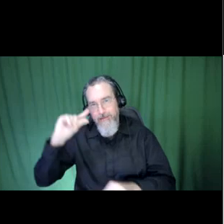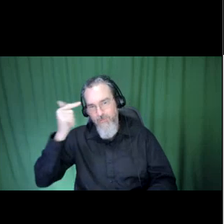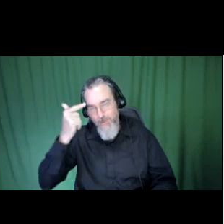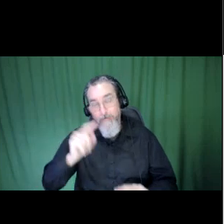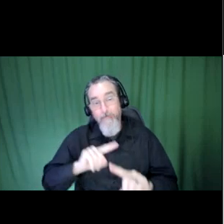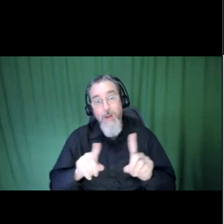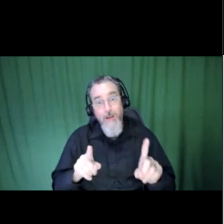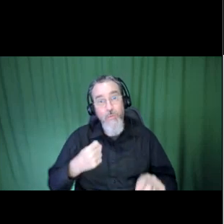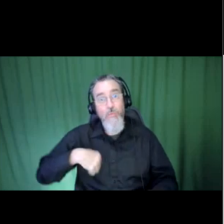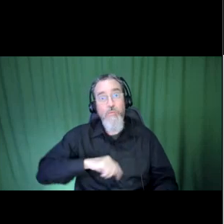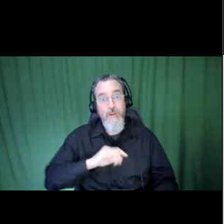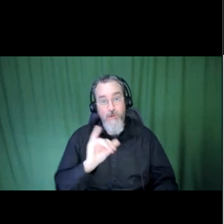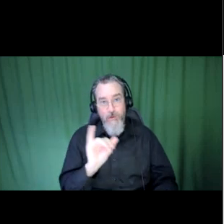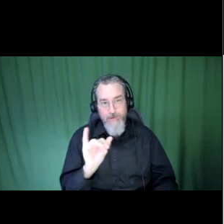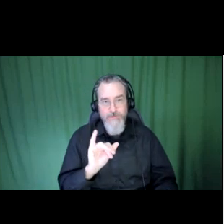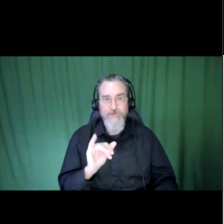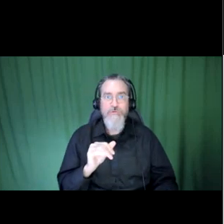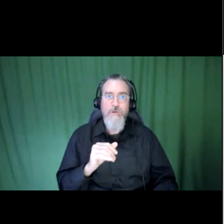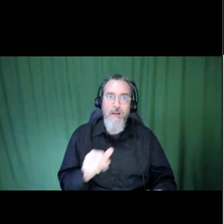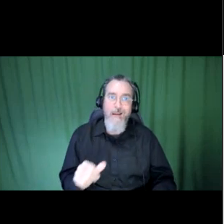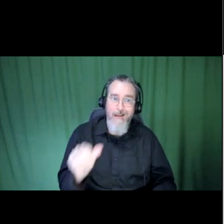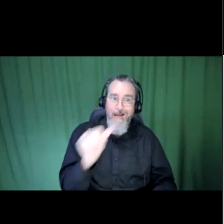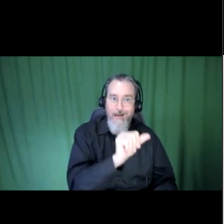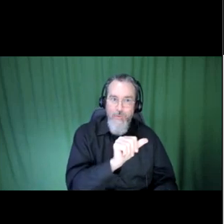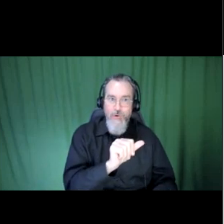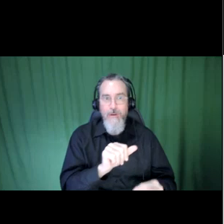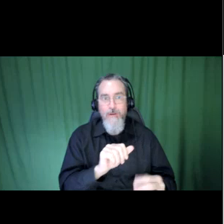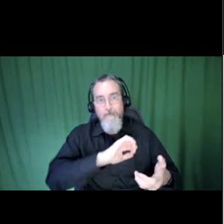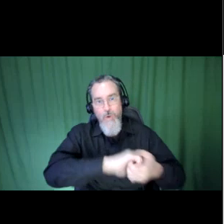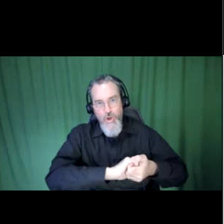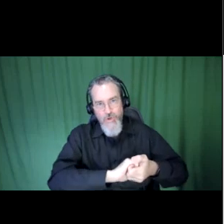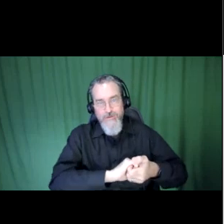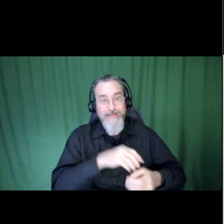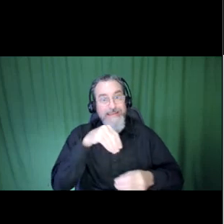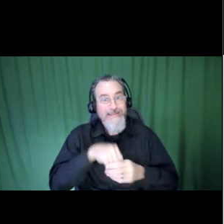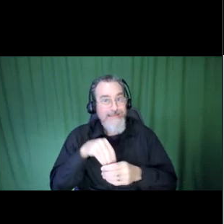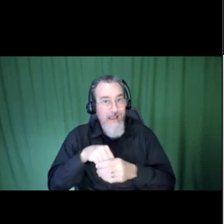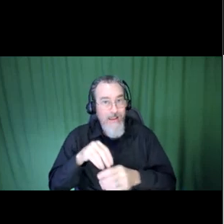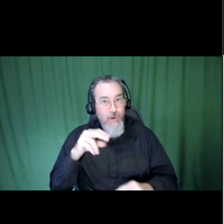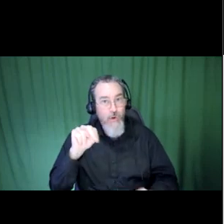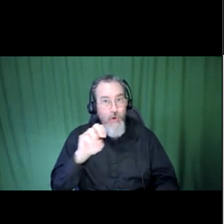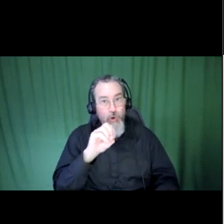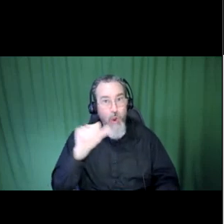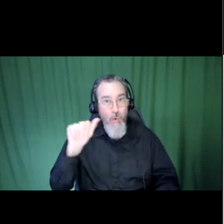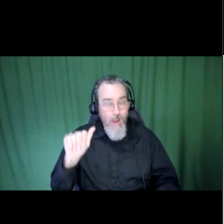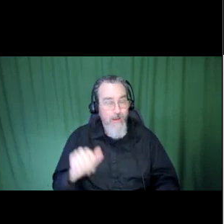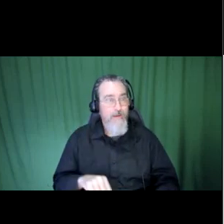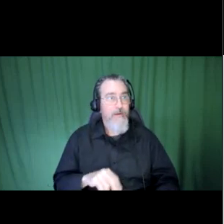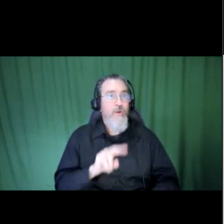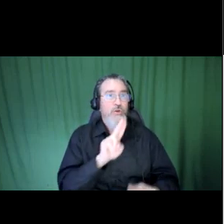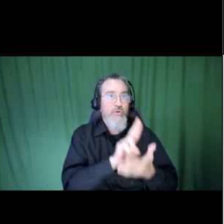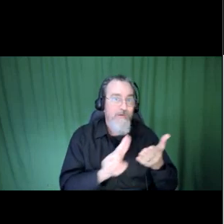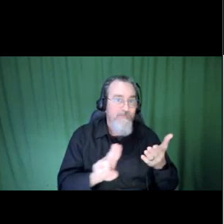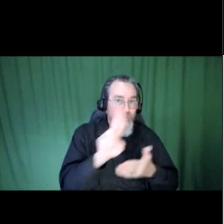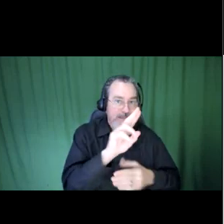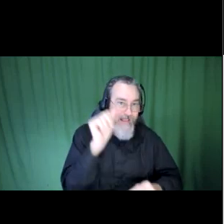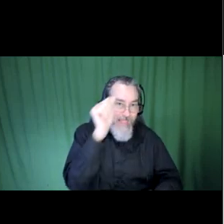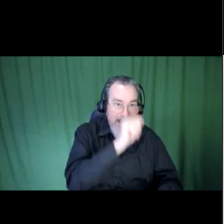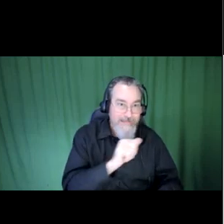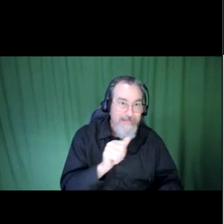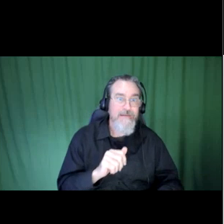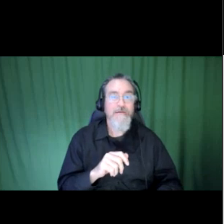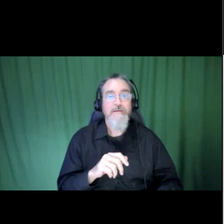the Indigenous Sentinels Network, including strategic partners within NOAA, the University of Alaska, Ocean Climate Observing Data Centers. We also have key